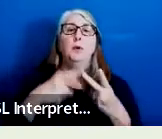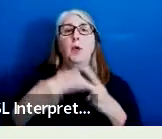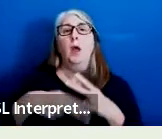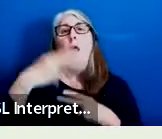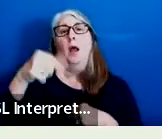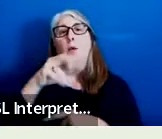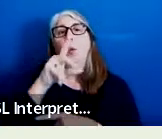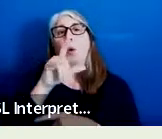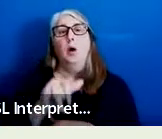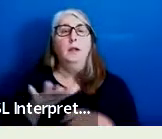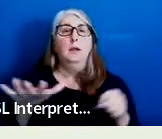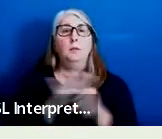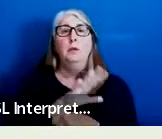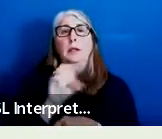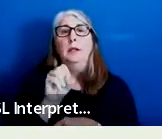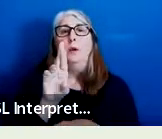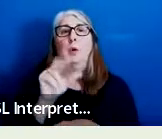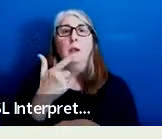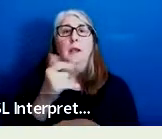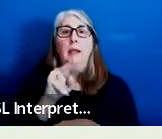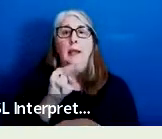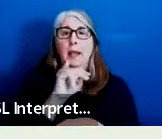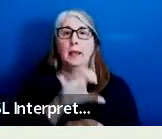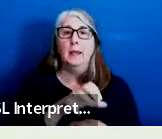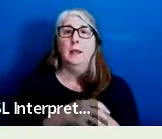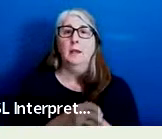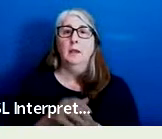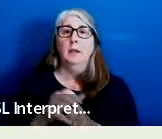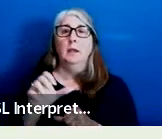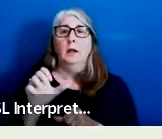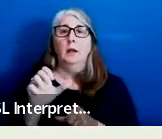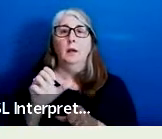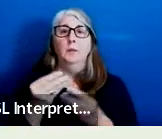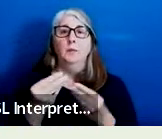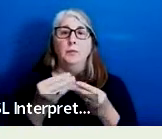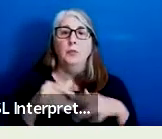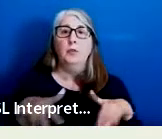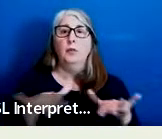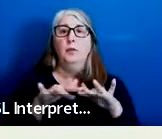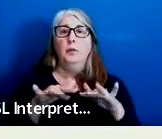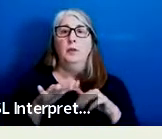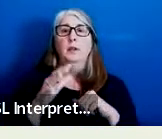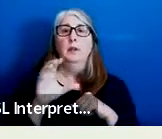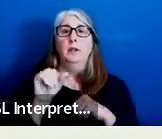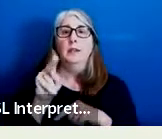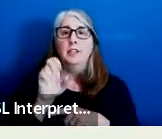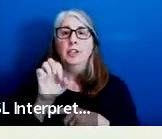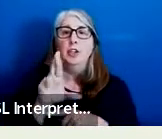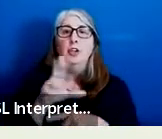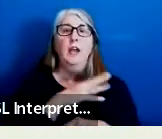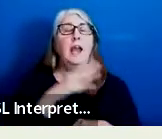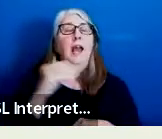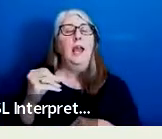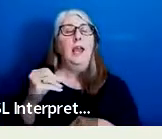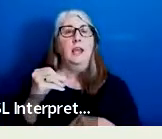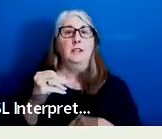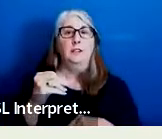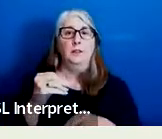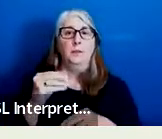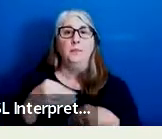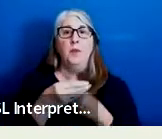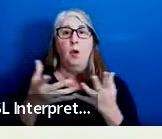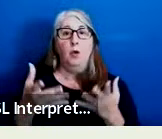high-quality, completely organic soil conditioner, and generate revenue to offset the cost of the compost